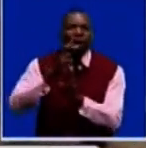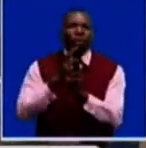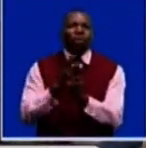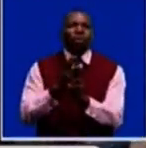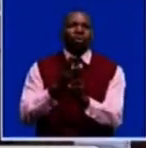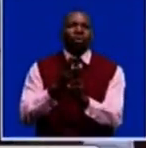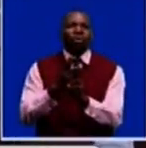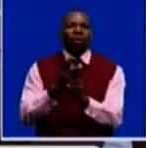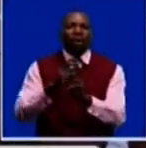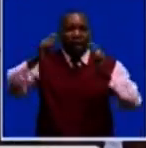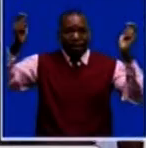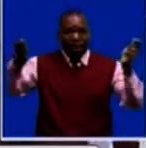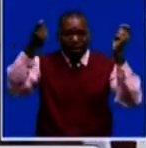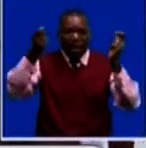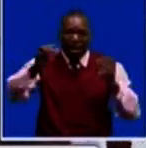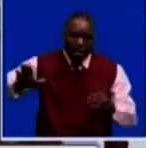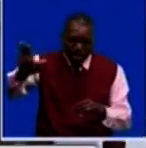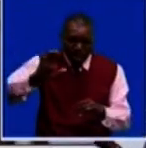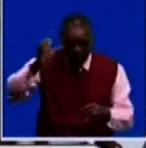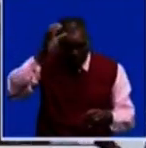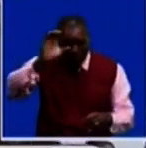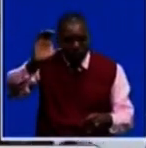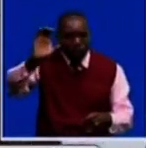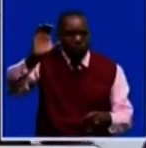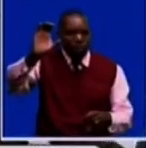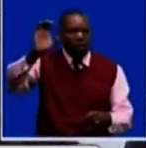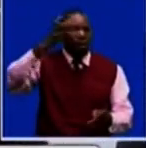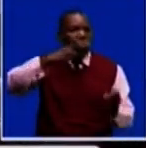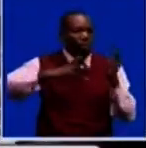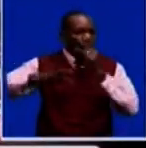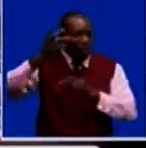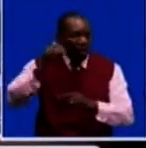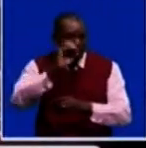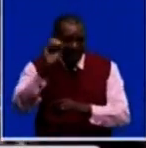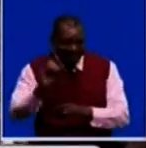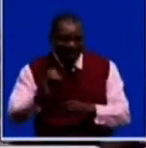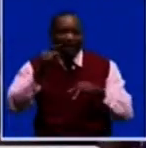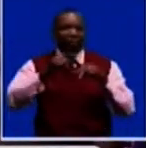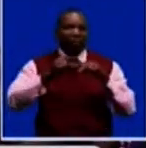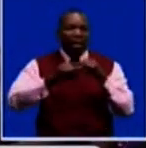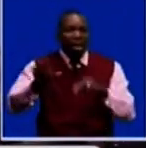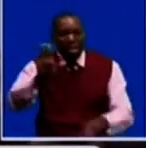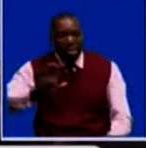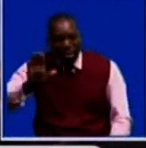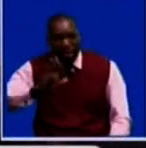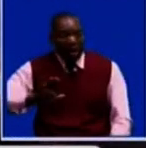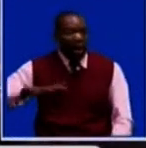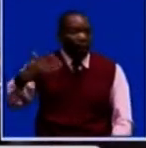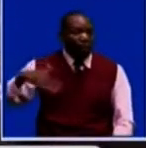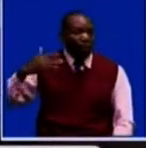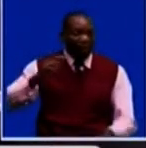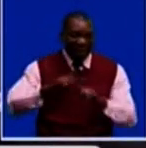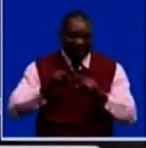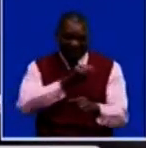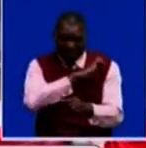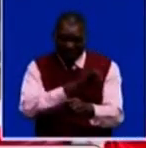the provincial celebrations which were held in Chingola. He is concerned about the HIV prevalence rate in the province despite efforts to reduce the spread